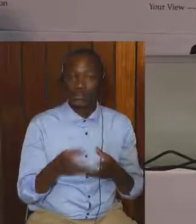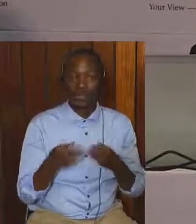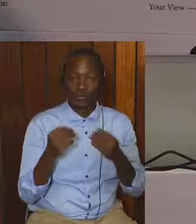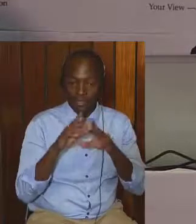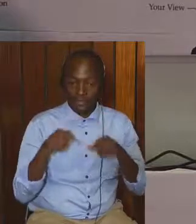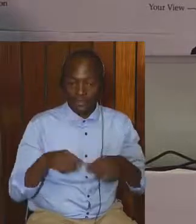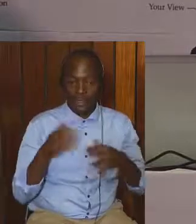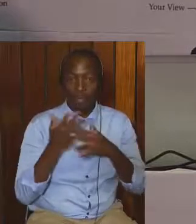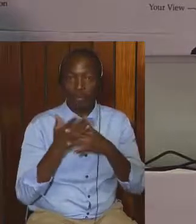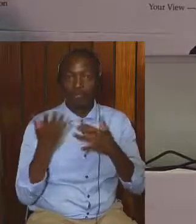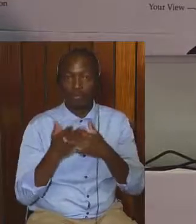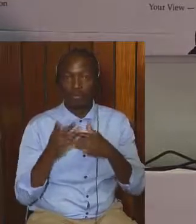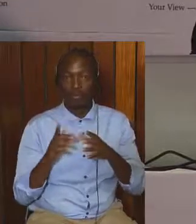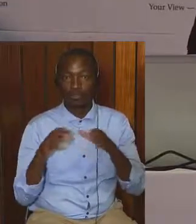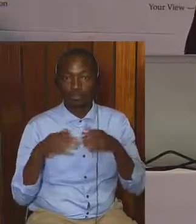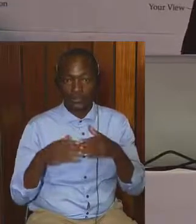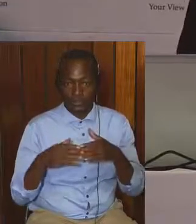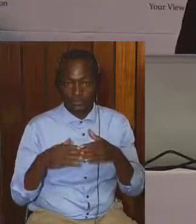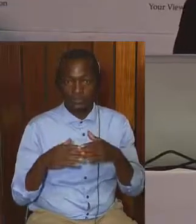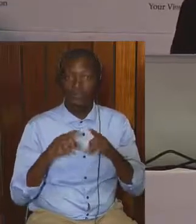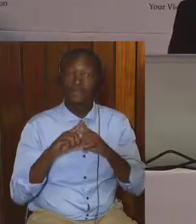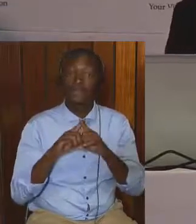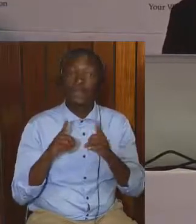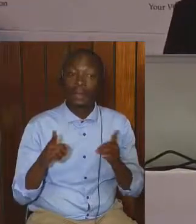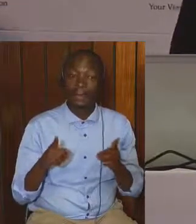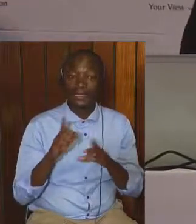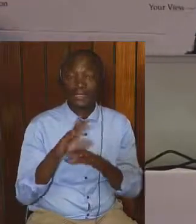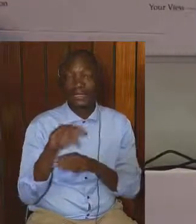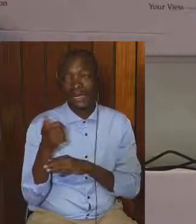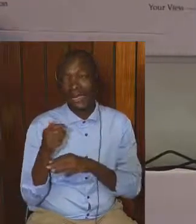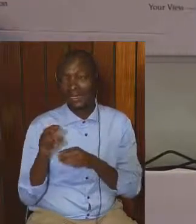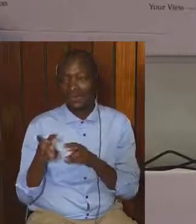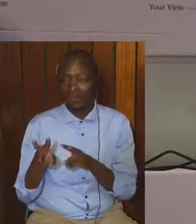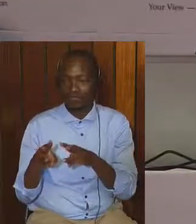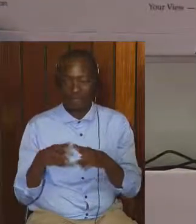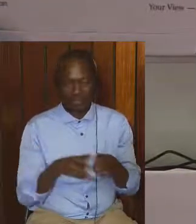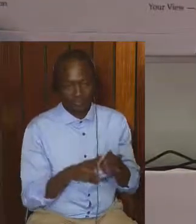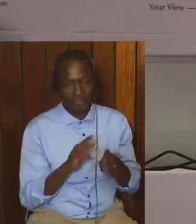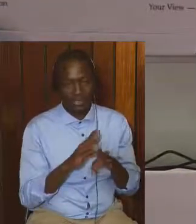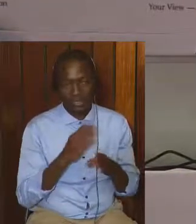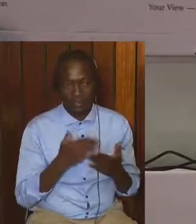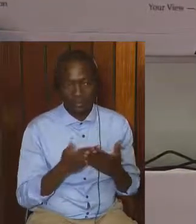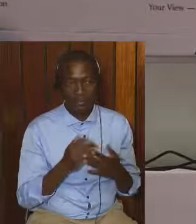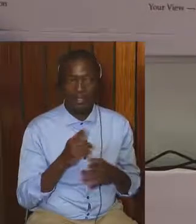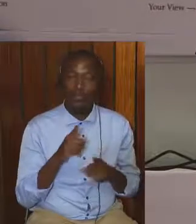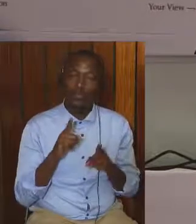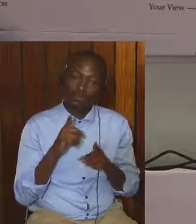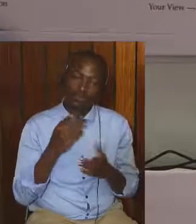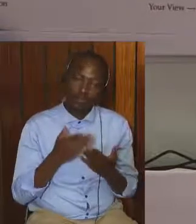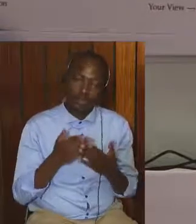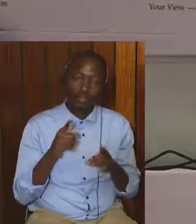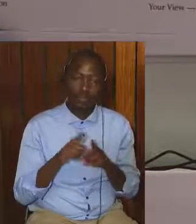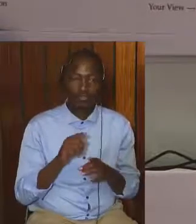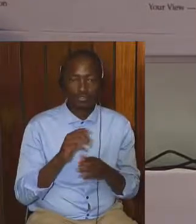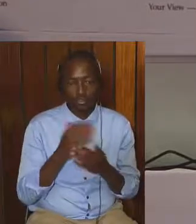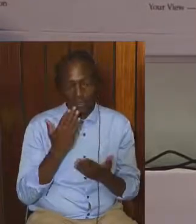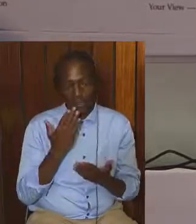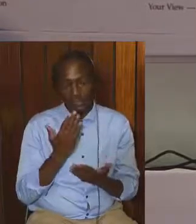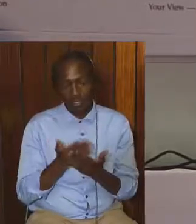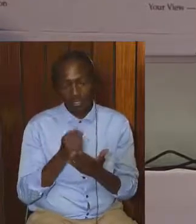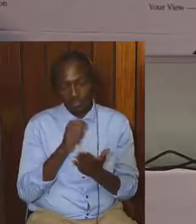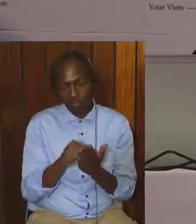our Portfolio Committee. But there are other avenues that can be raised. You can also use the petition